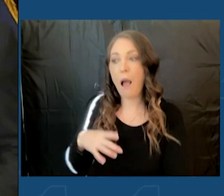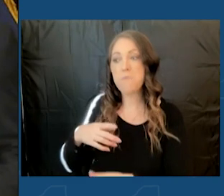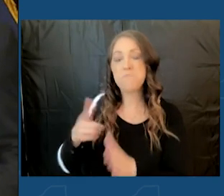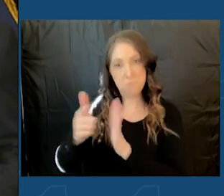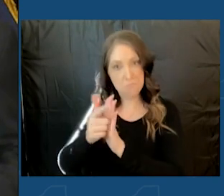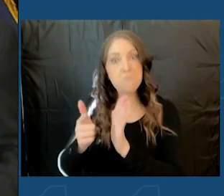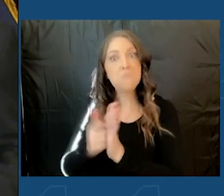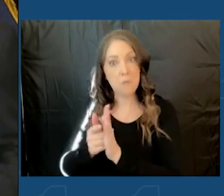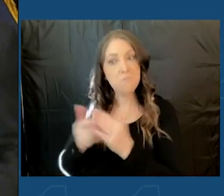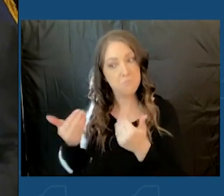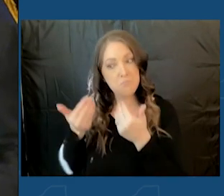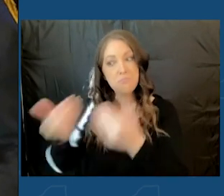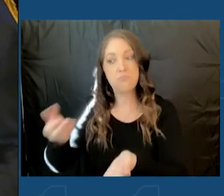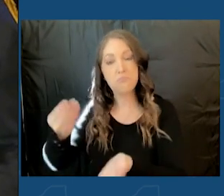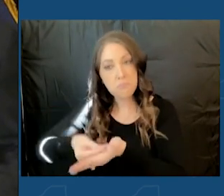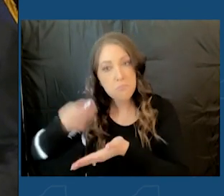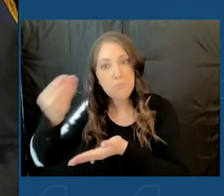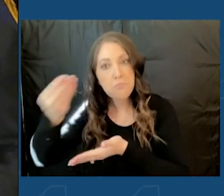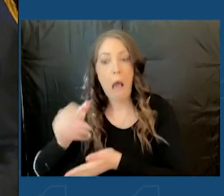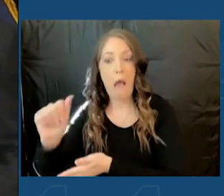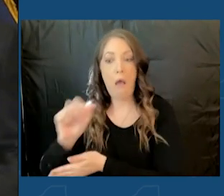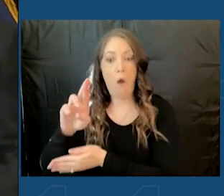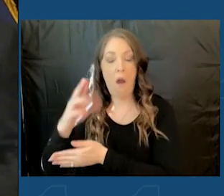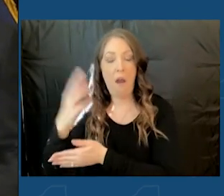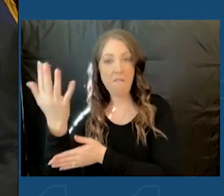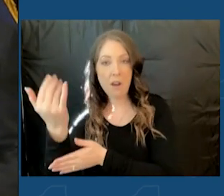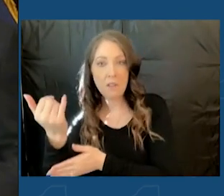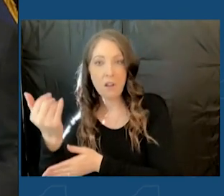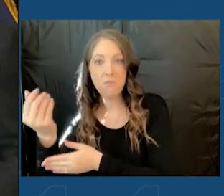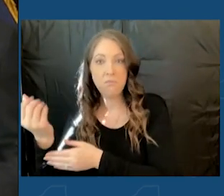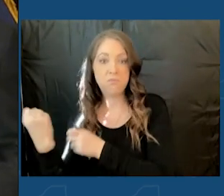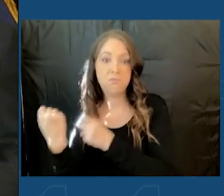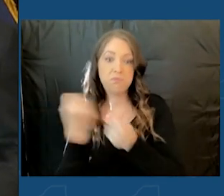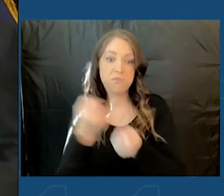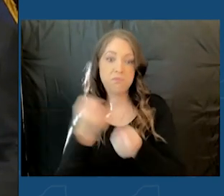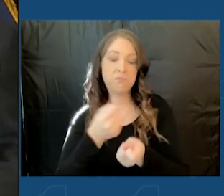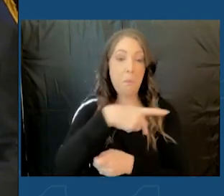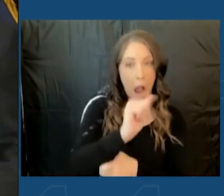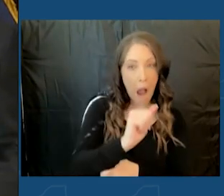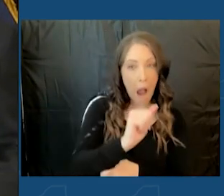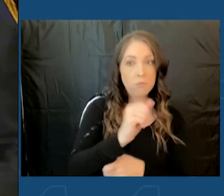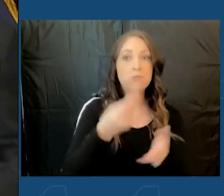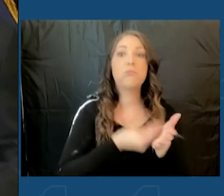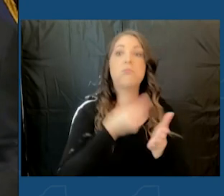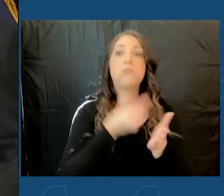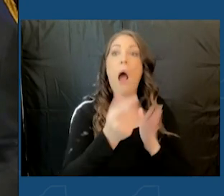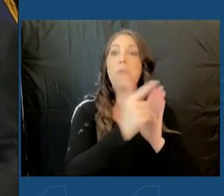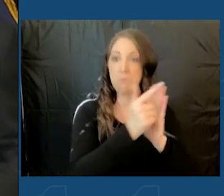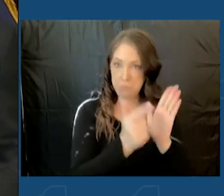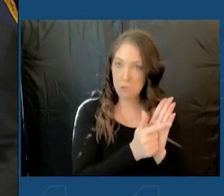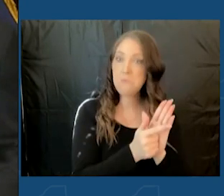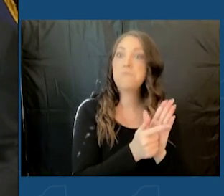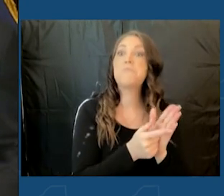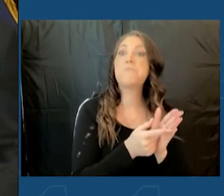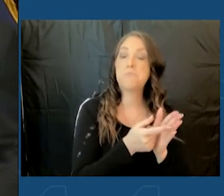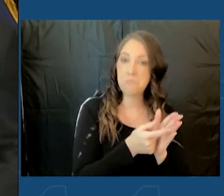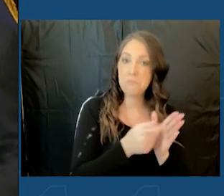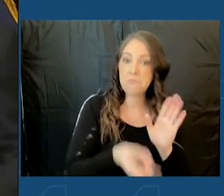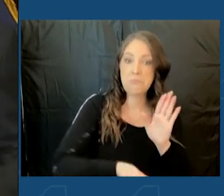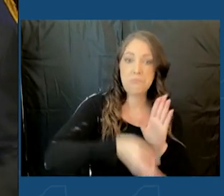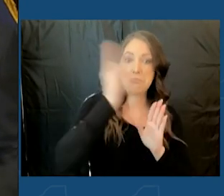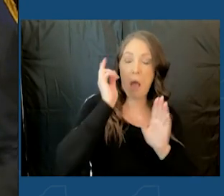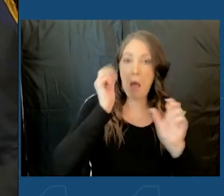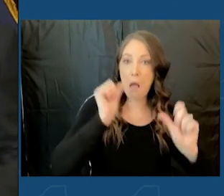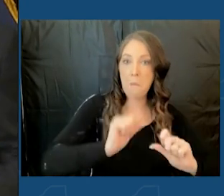under the then New York state laws, cross over into Pennsylvania, purchase legally in Pennsylvania a high-capacity